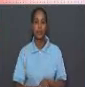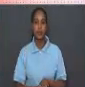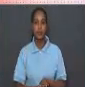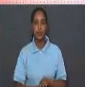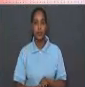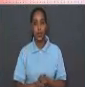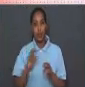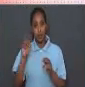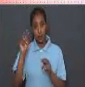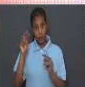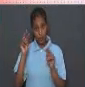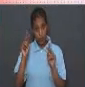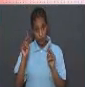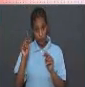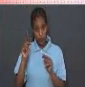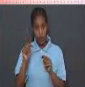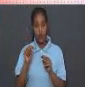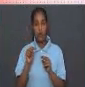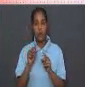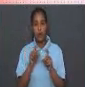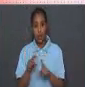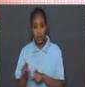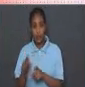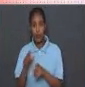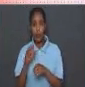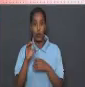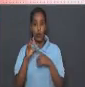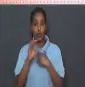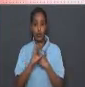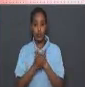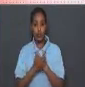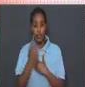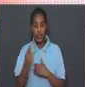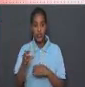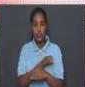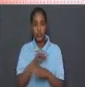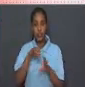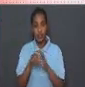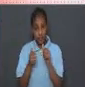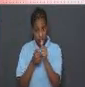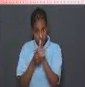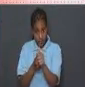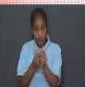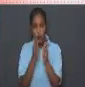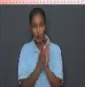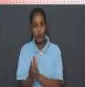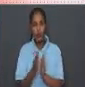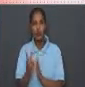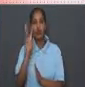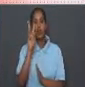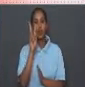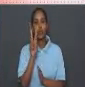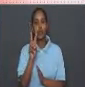Under normal operating conditions, each cell in the series produces